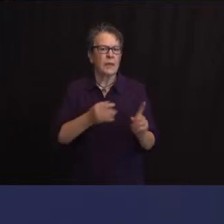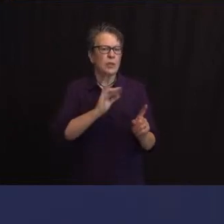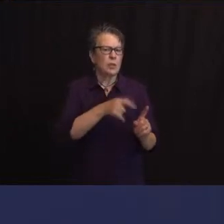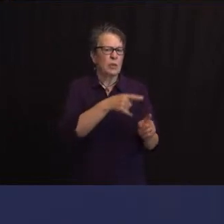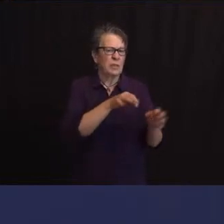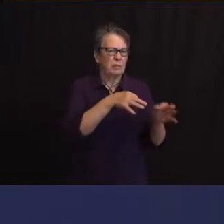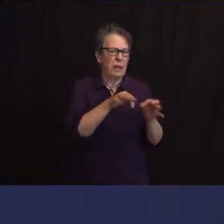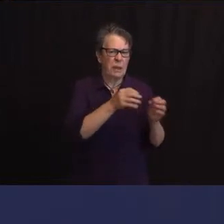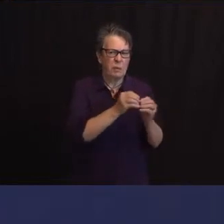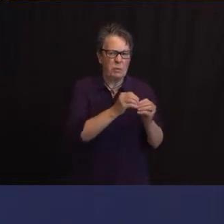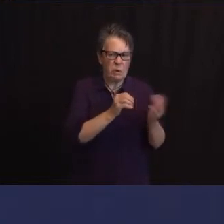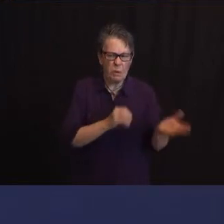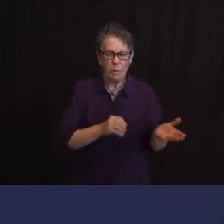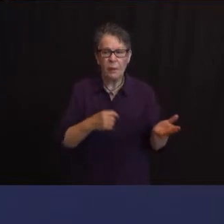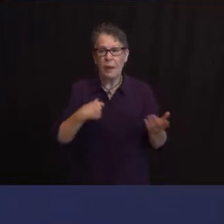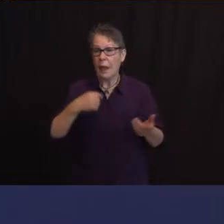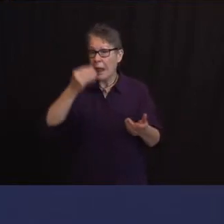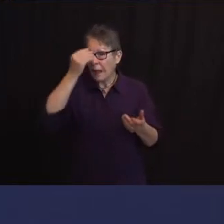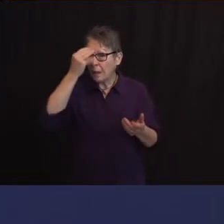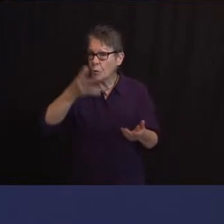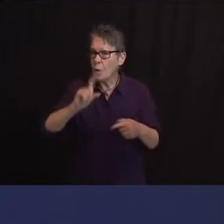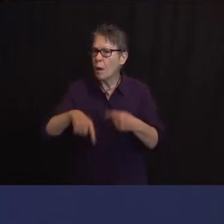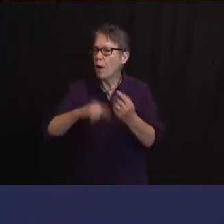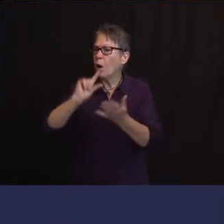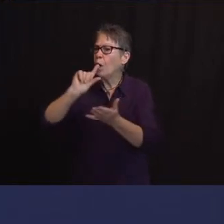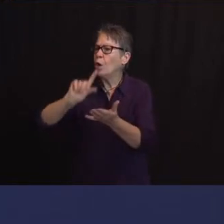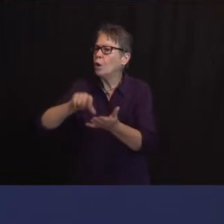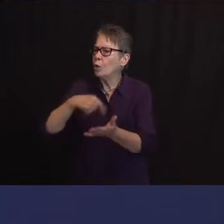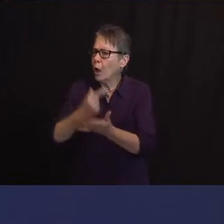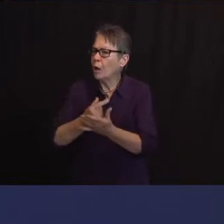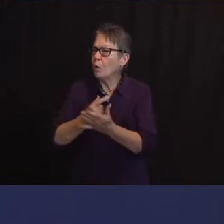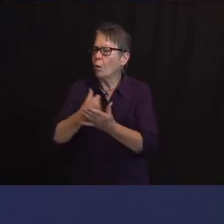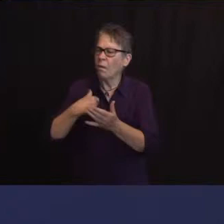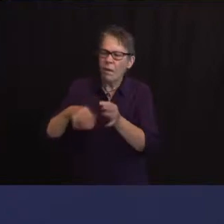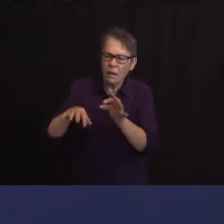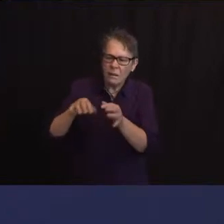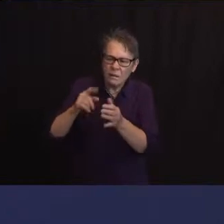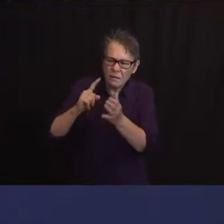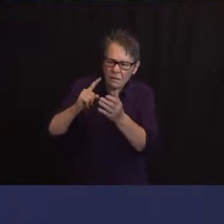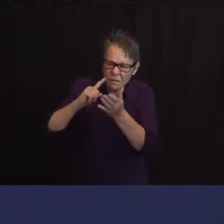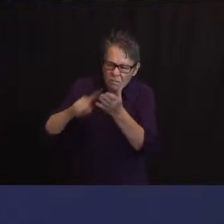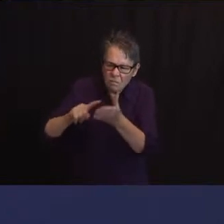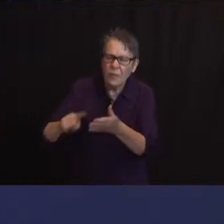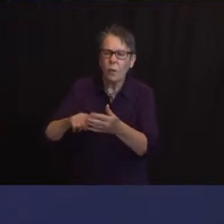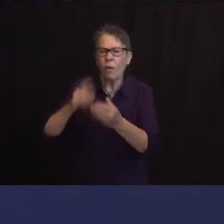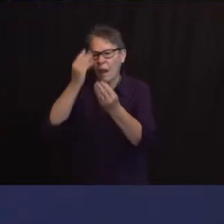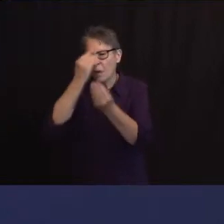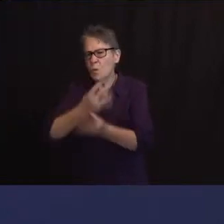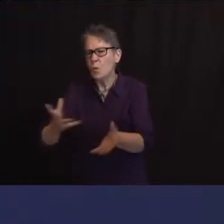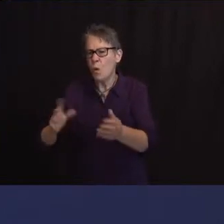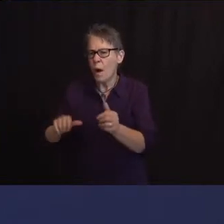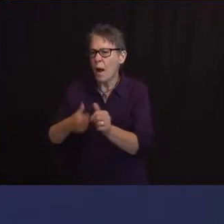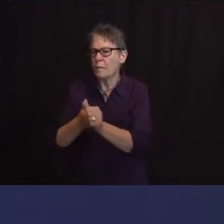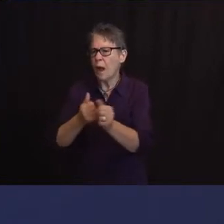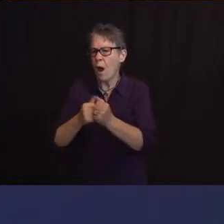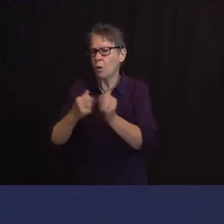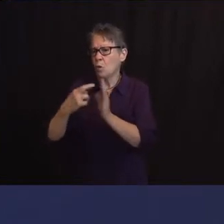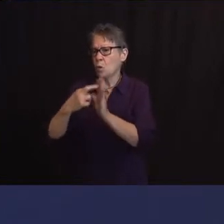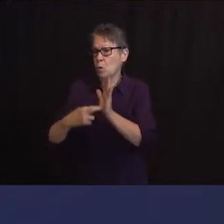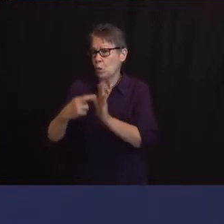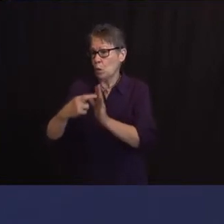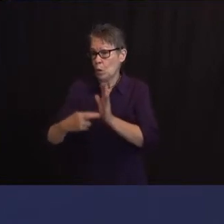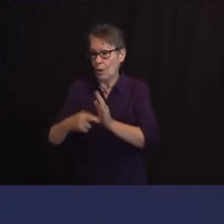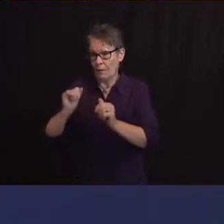if our numbers don't go up. The 30% works as long as the venue has how many seats? 2,500? 2,500 or more. So